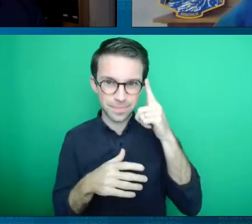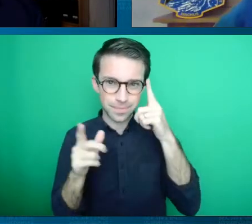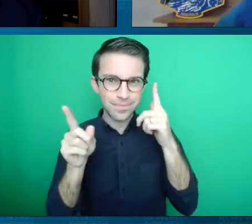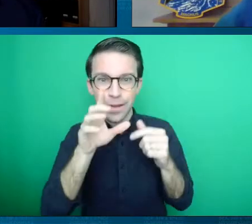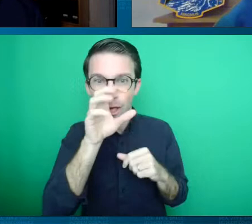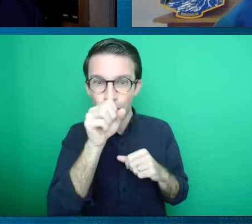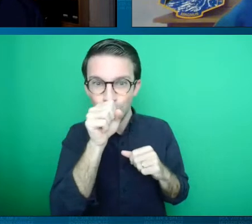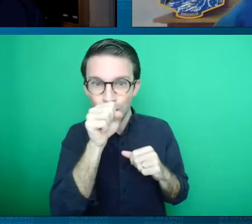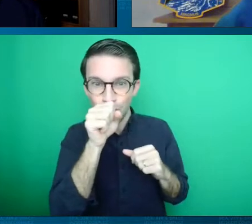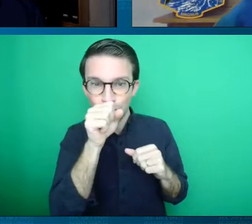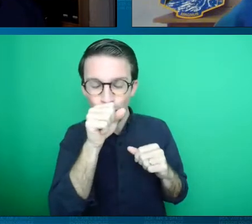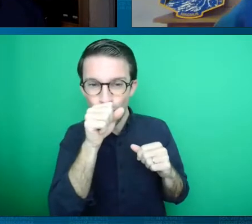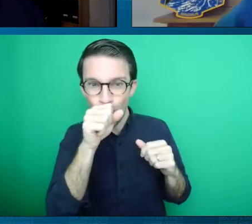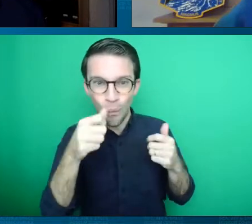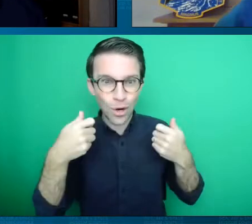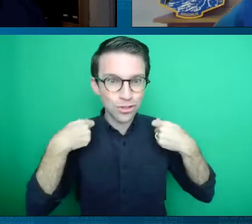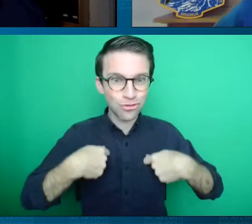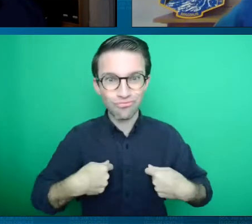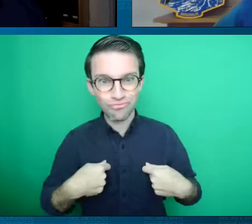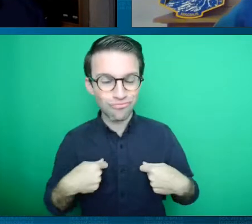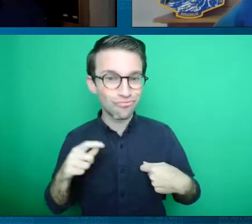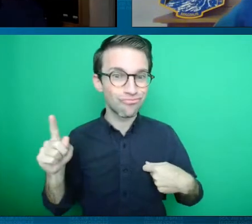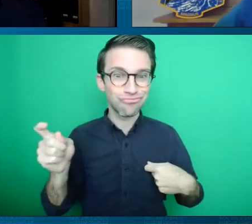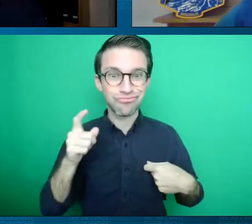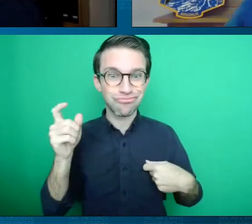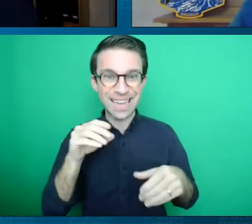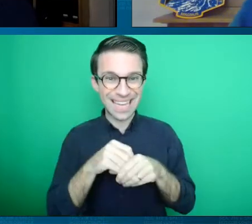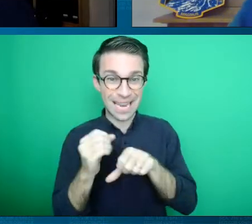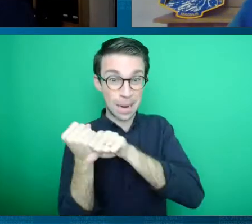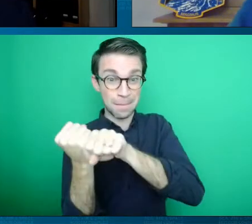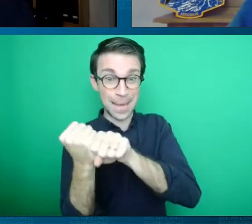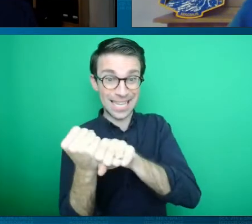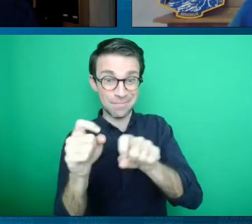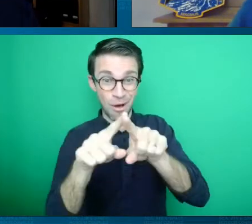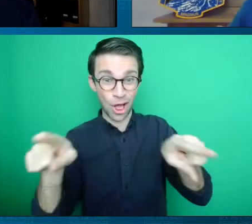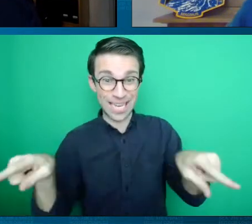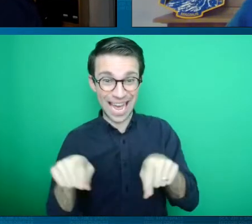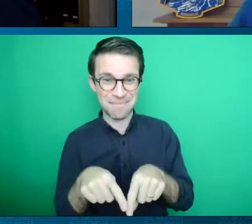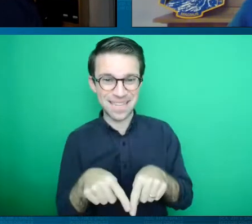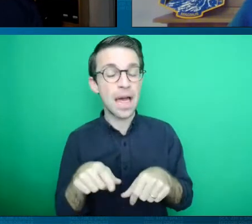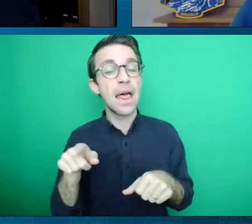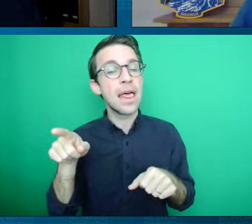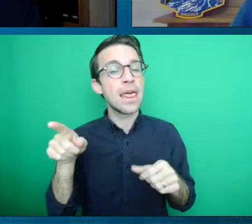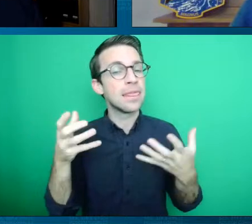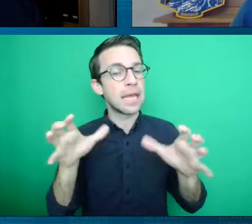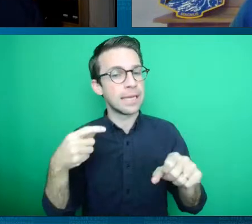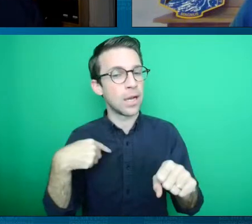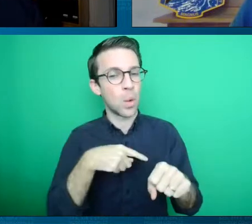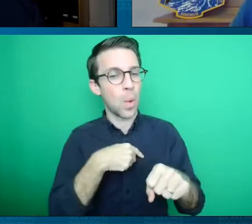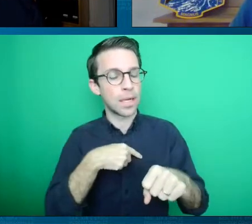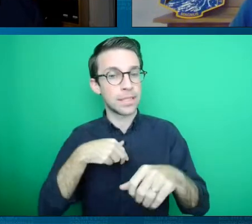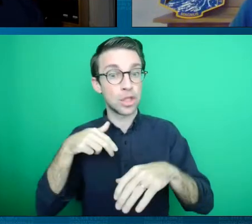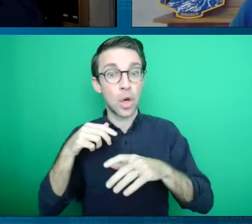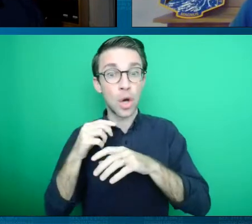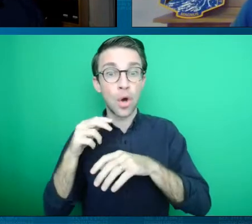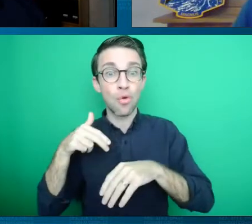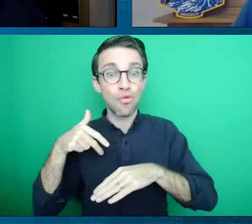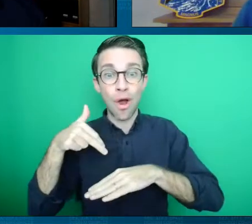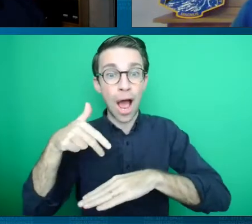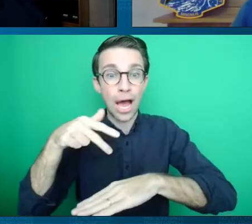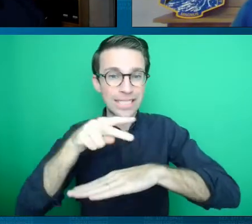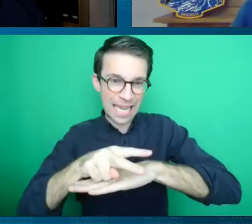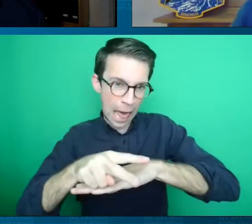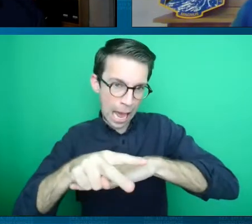suits around a baseball diamond is pretty unique experience. They didn't want us to slide, though. I can understand why. Yeah, you might want to keep